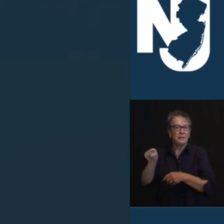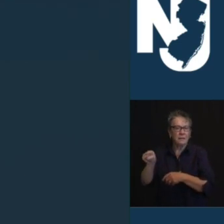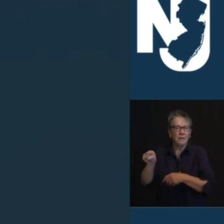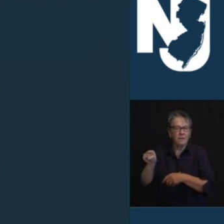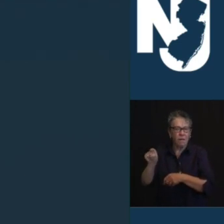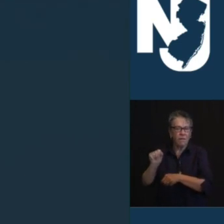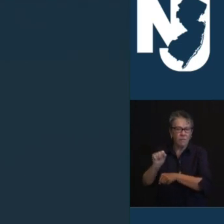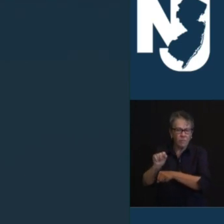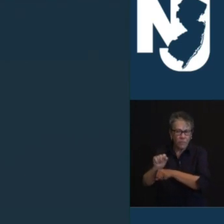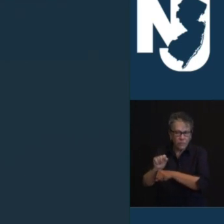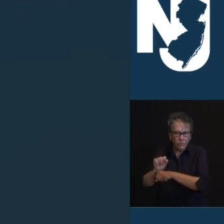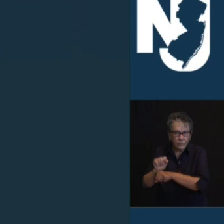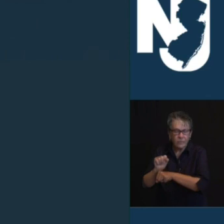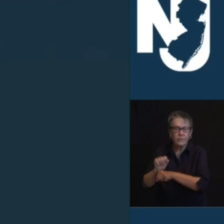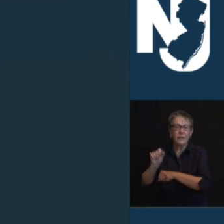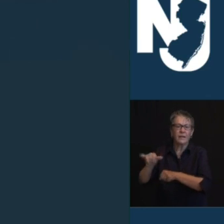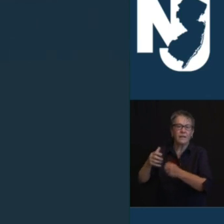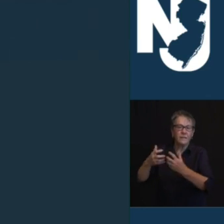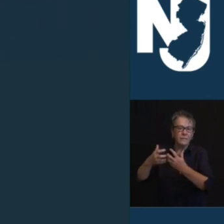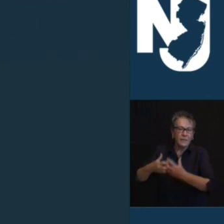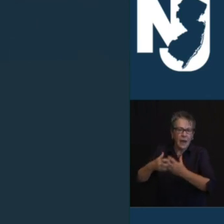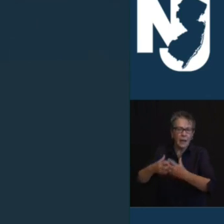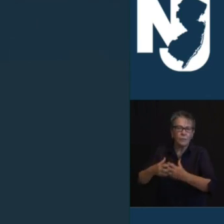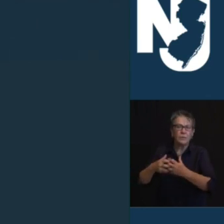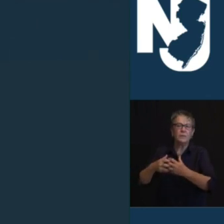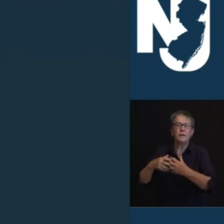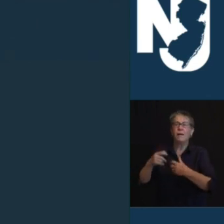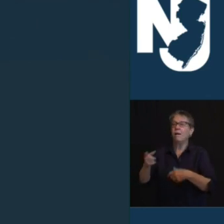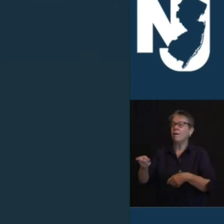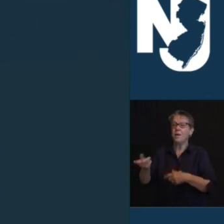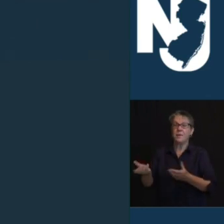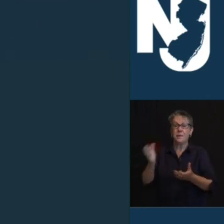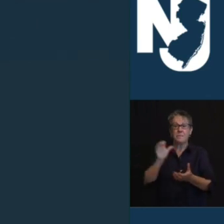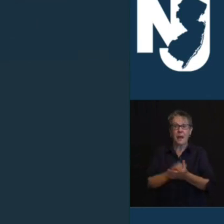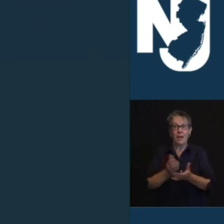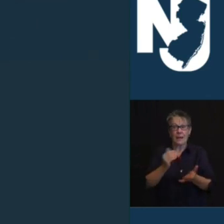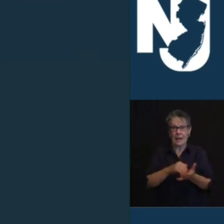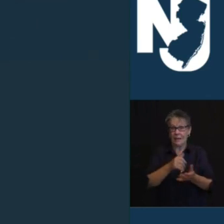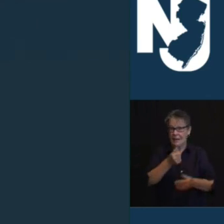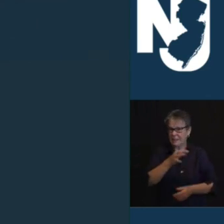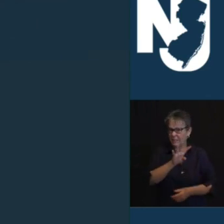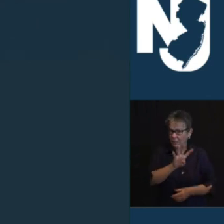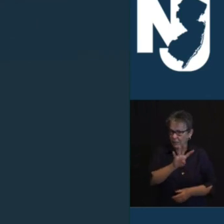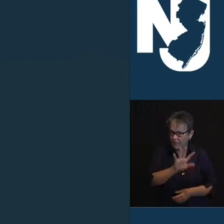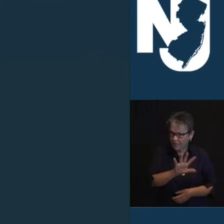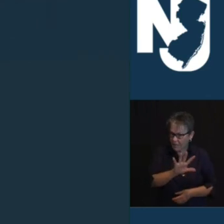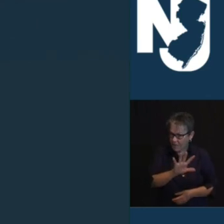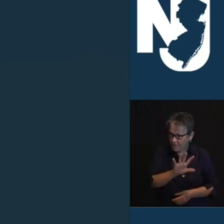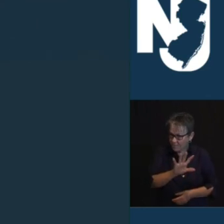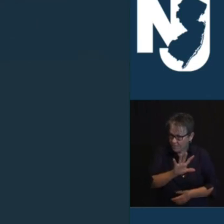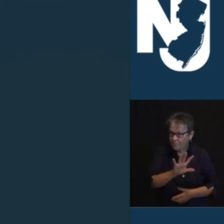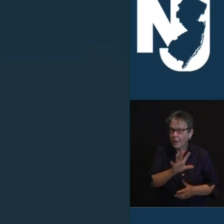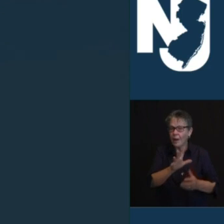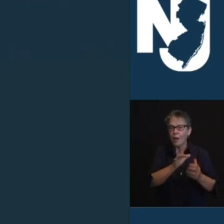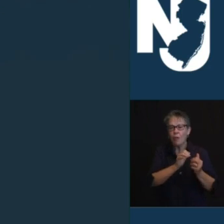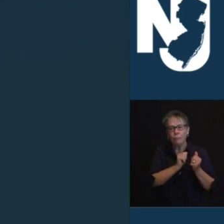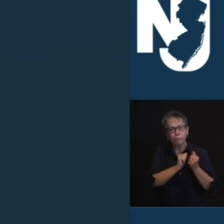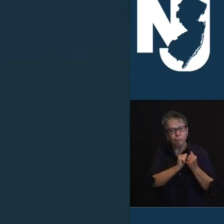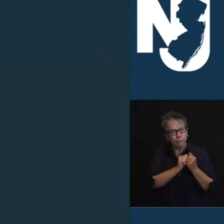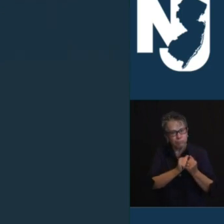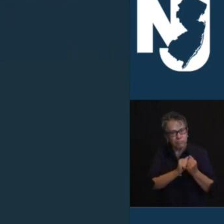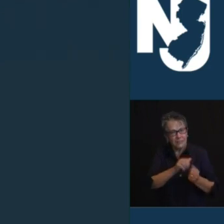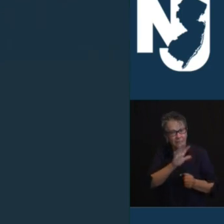in Marlboro. She remarried in 1945, and she and her husband John would remain together for 55